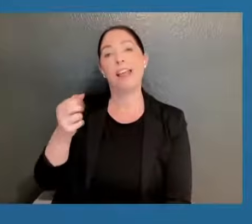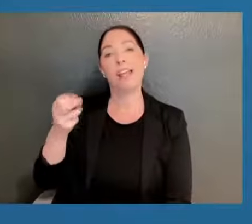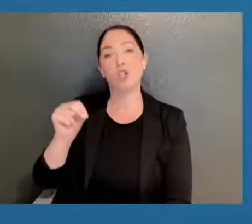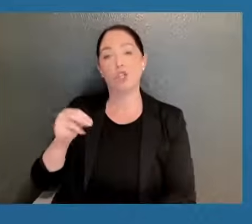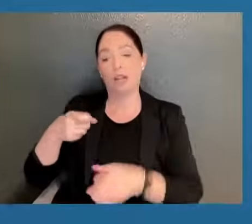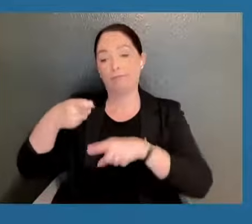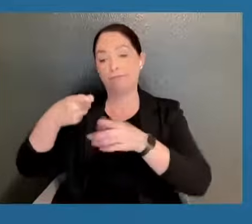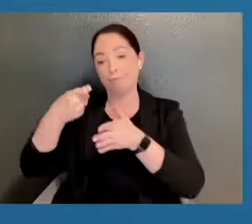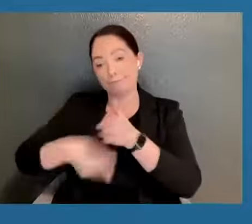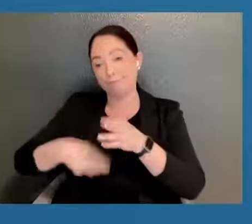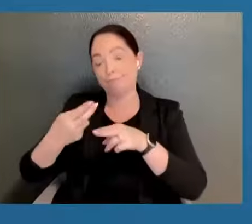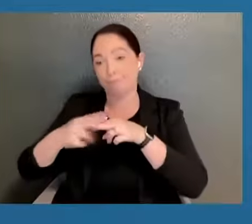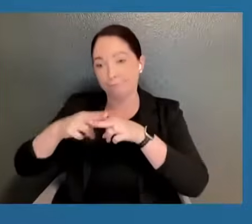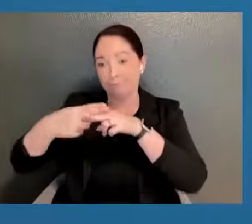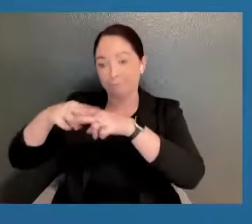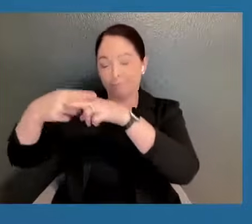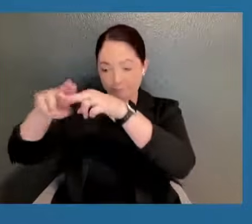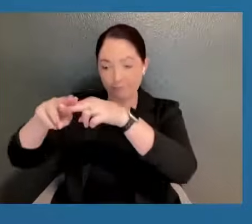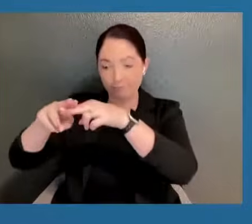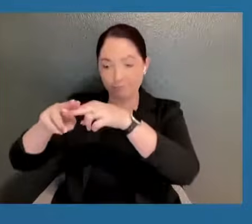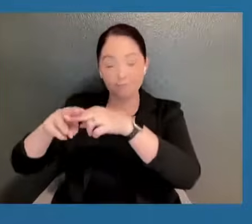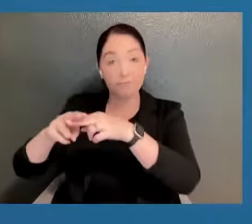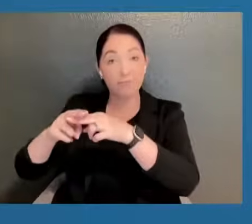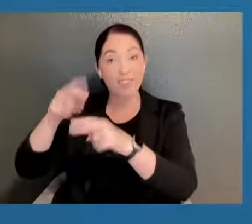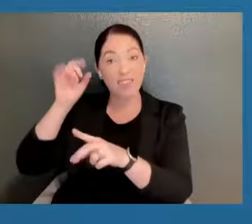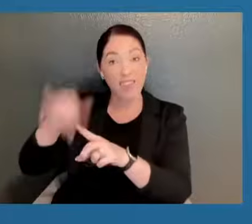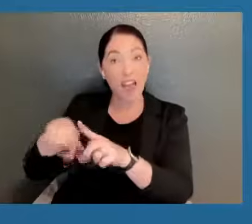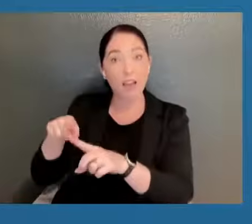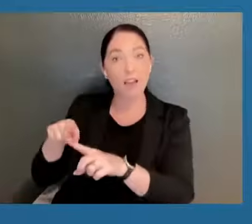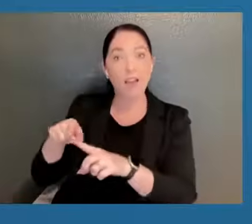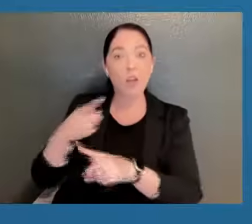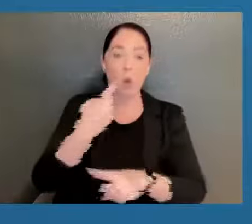buy. We collected more in sales tax